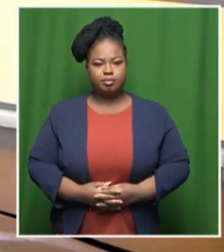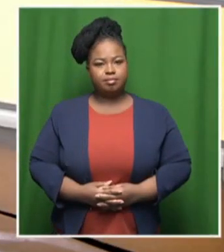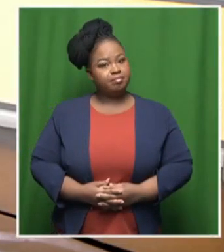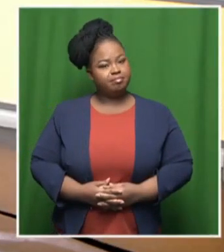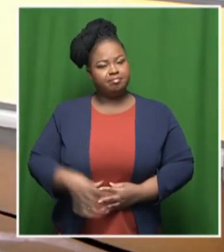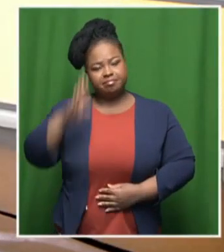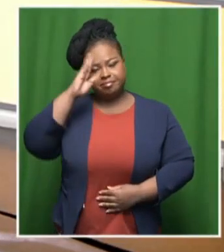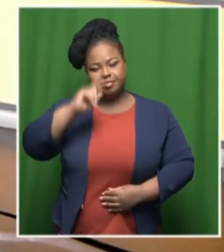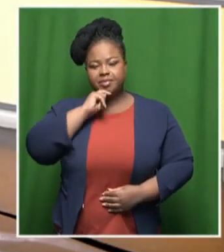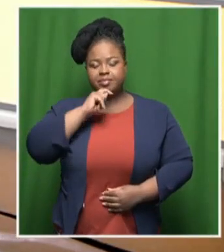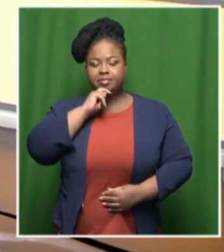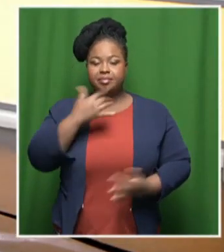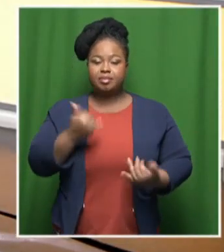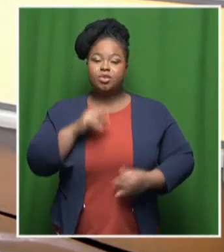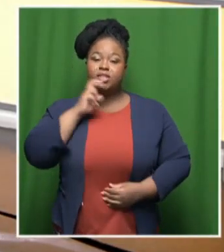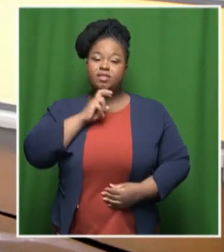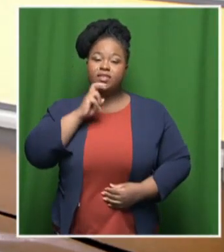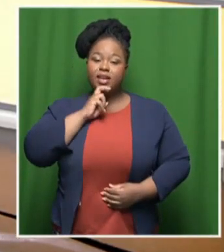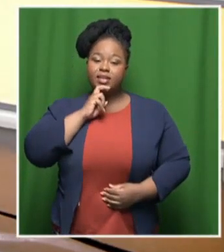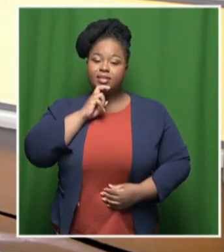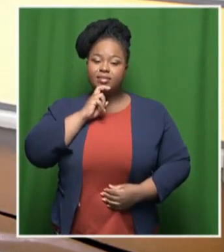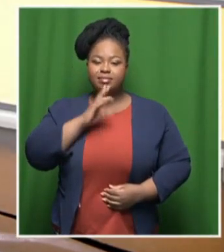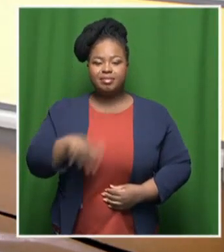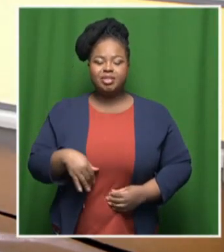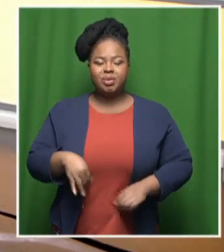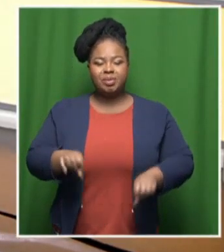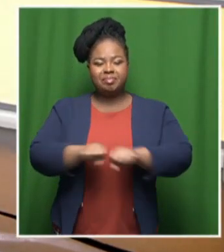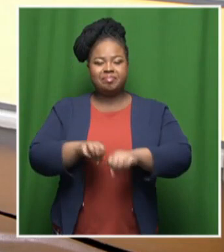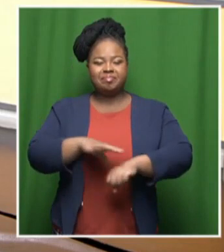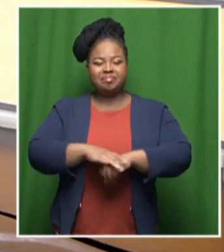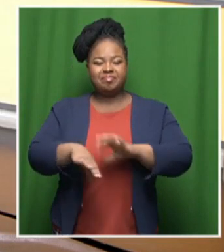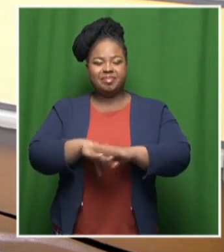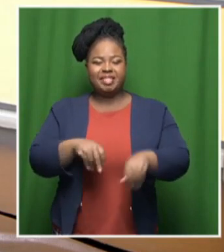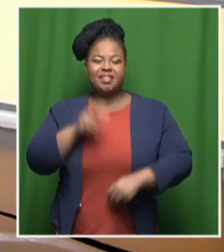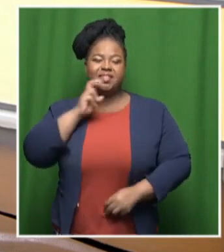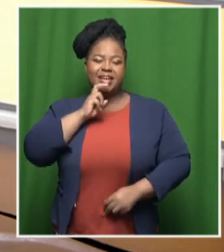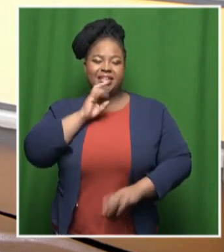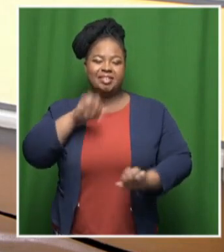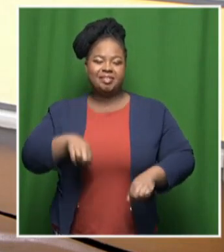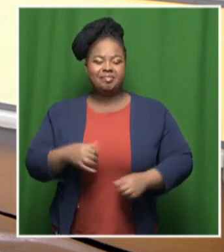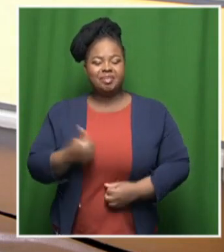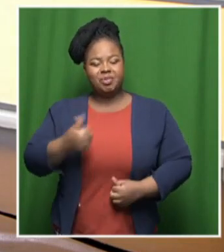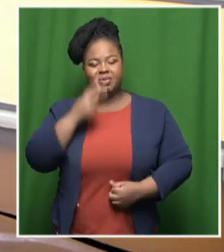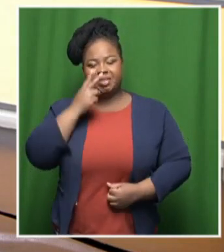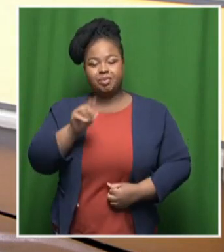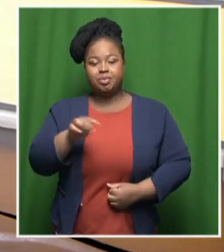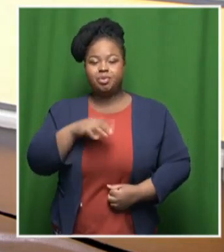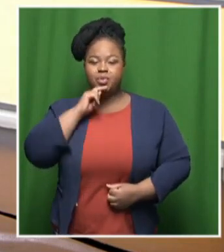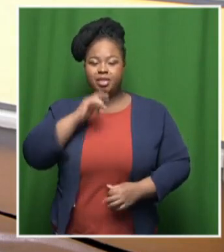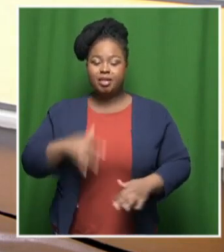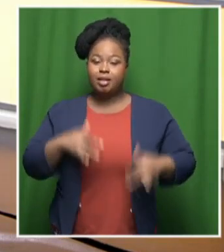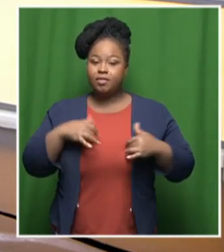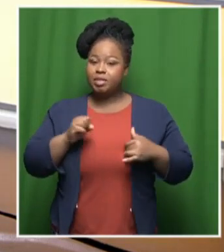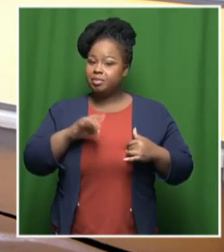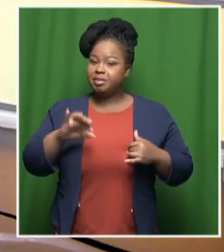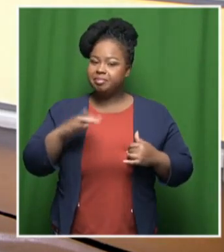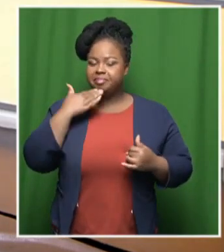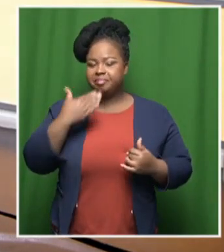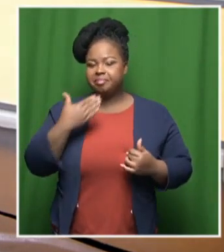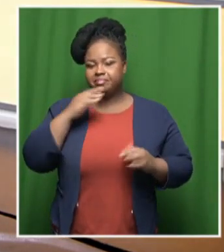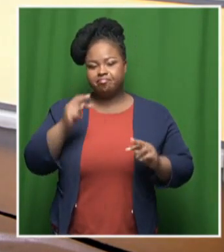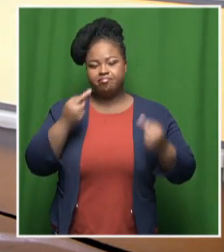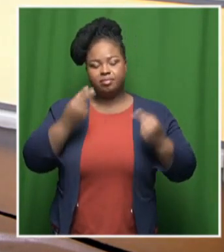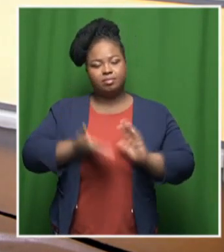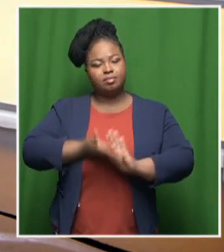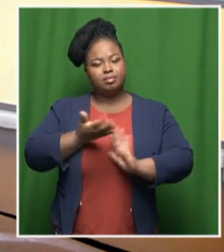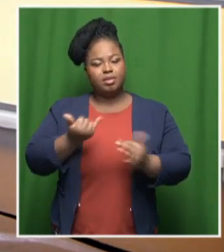Well, a very good morning to you. It is Friday. It is Sneaker Friday. Good to see you here on Morning Live, SABC. Thanks for tuning in. Let's